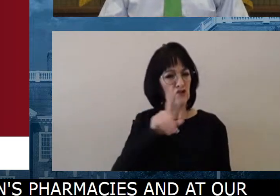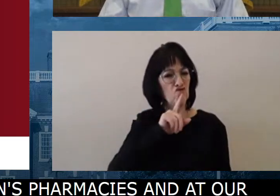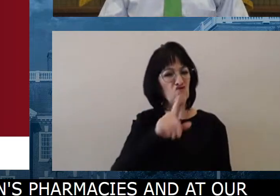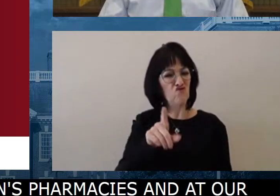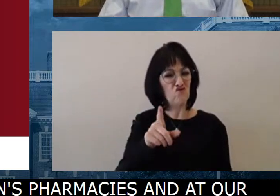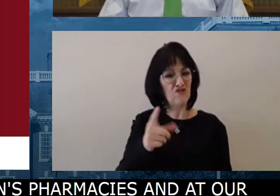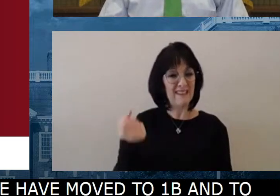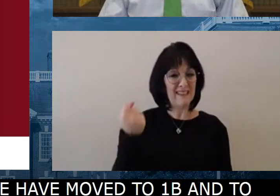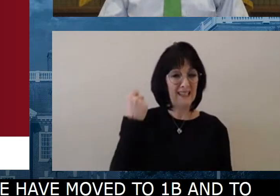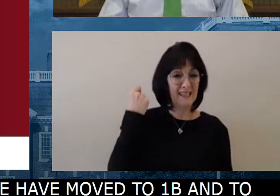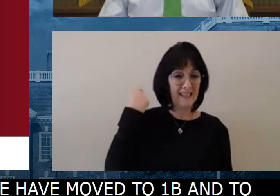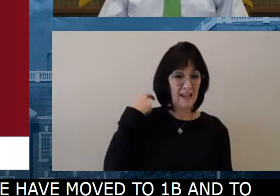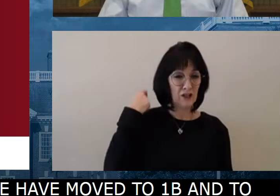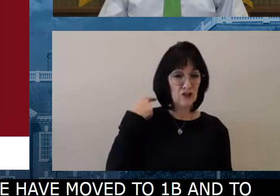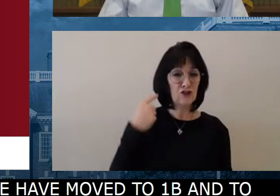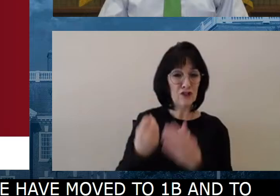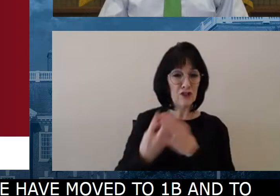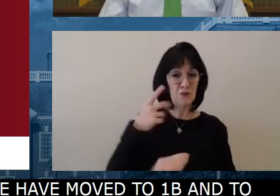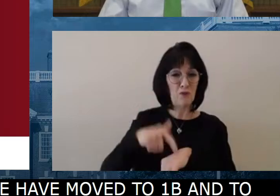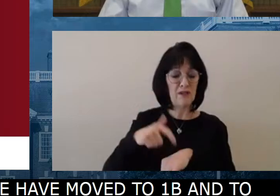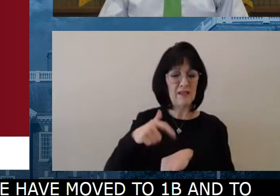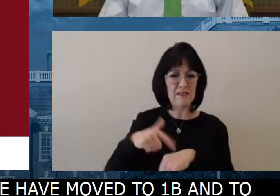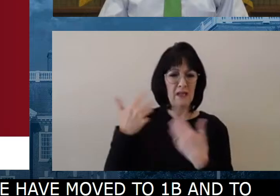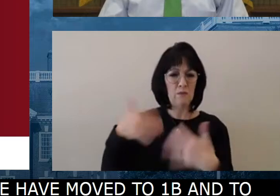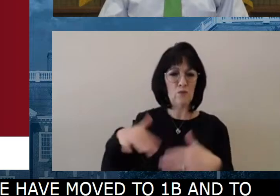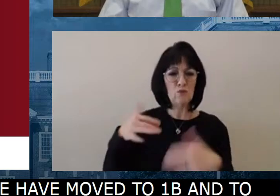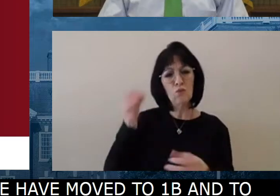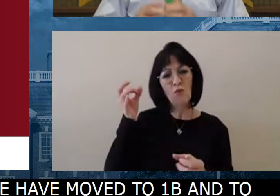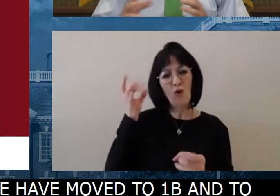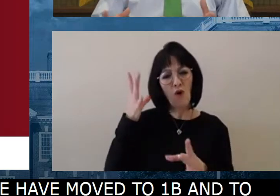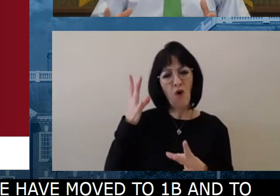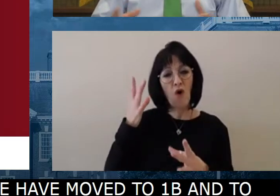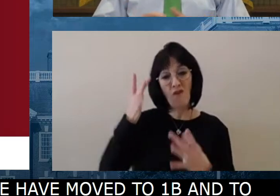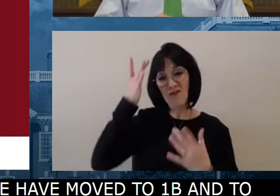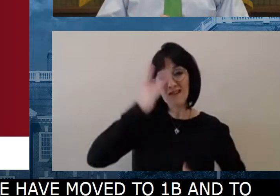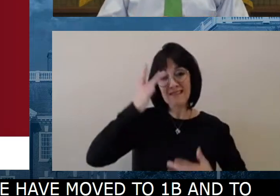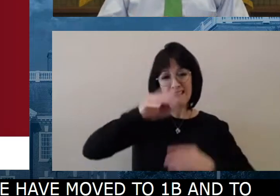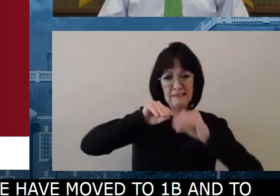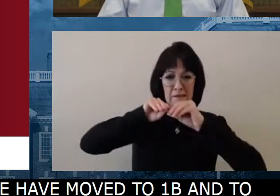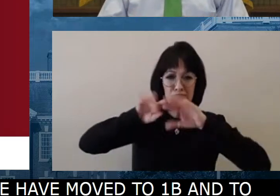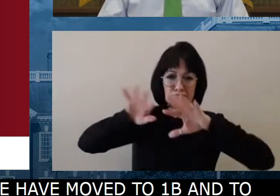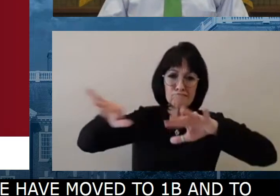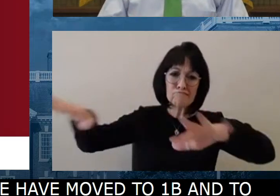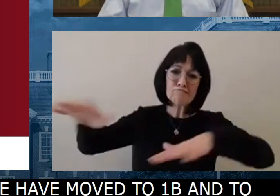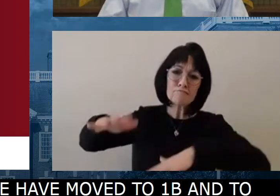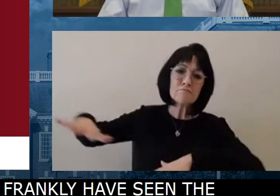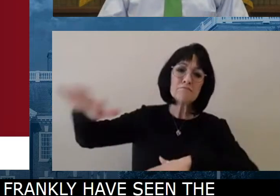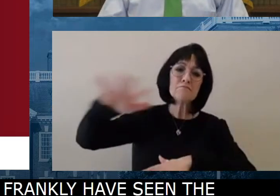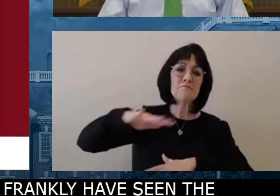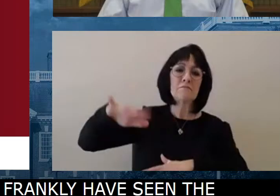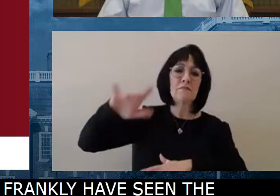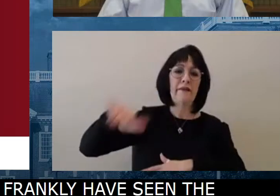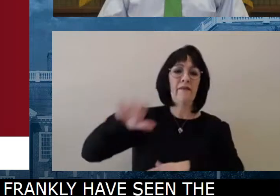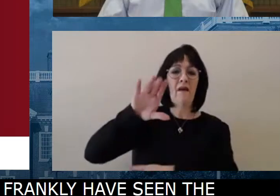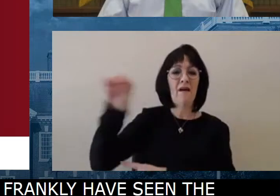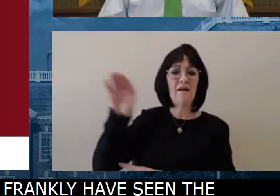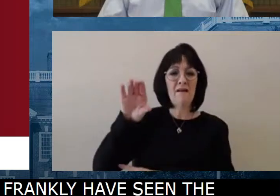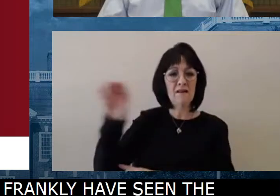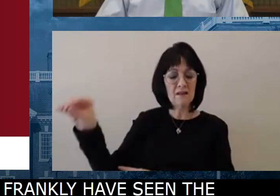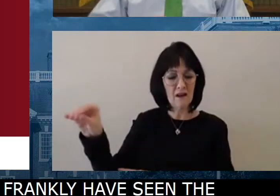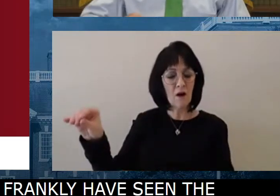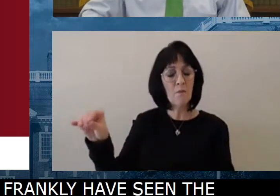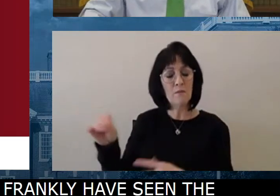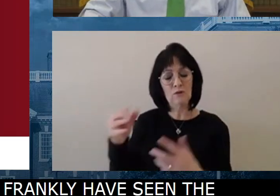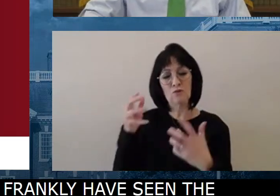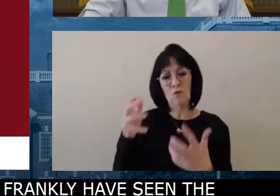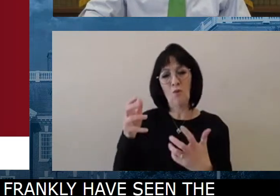spring in terms of the spread of the virus early on, working with many other 1B essential worker populations to